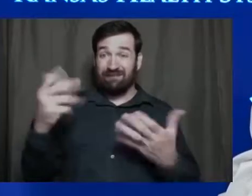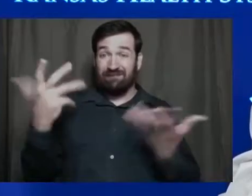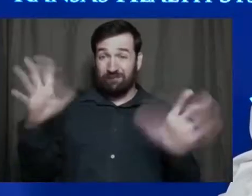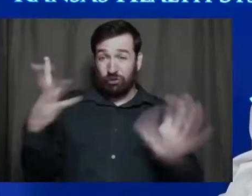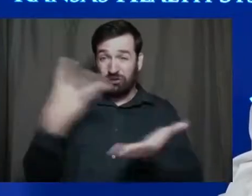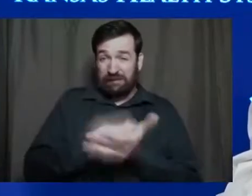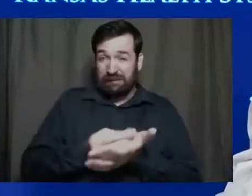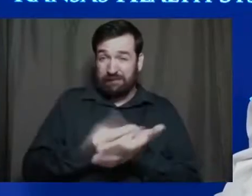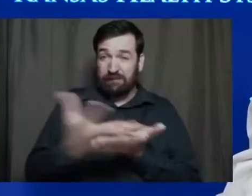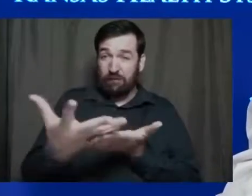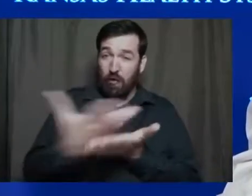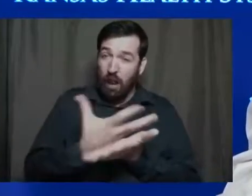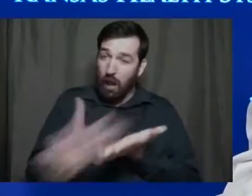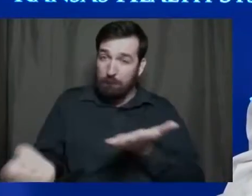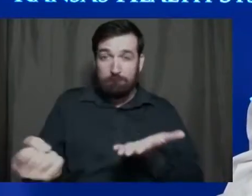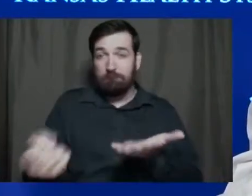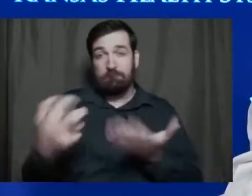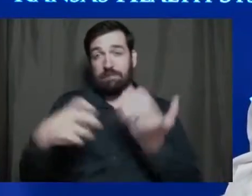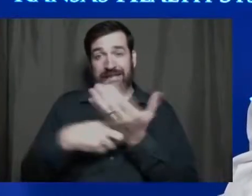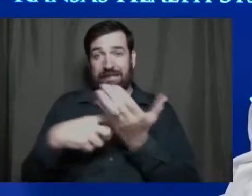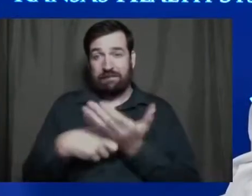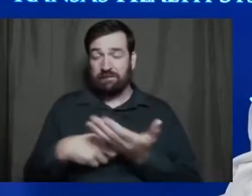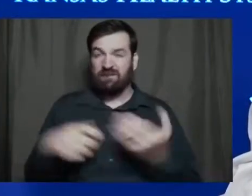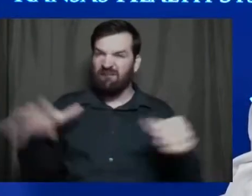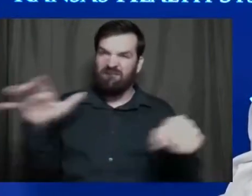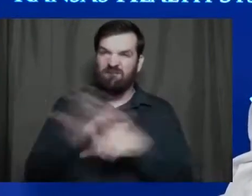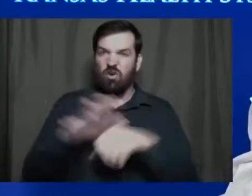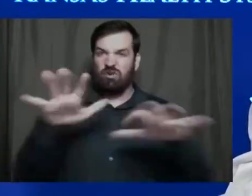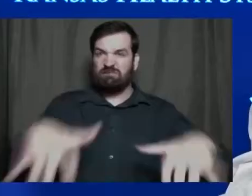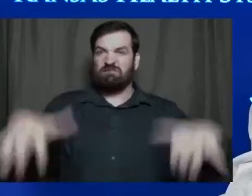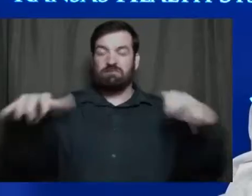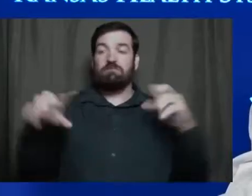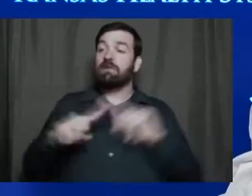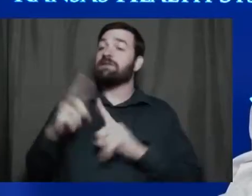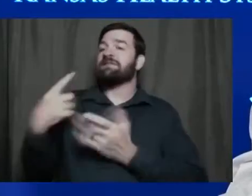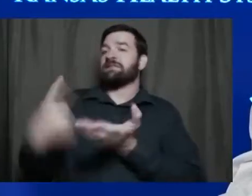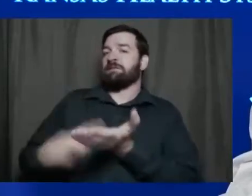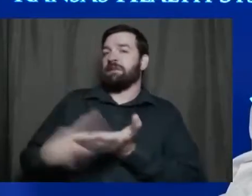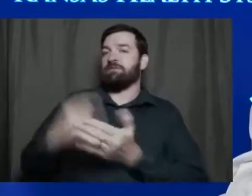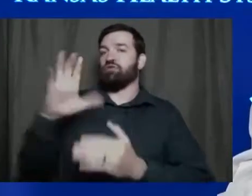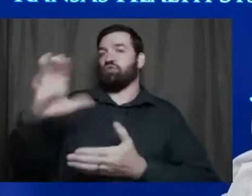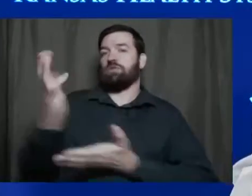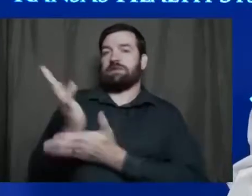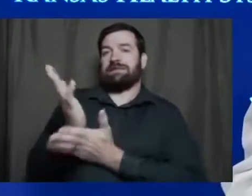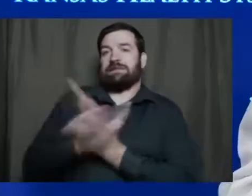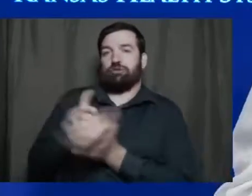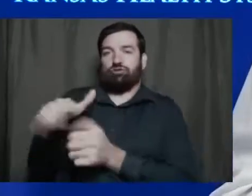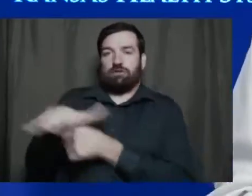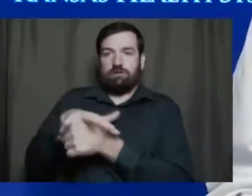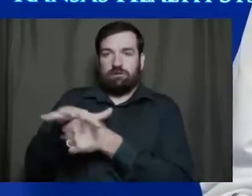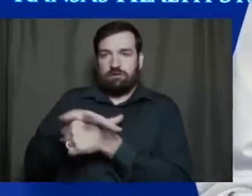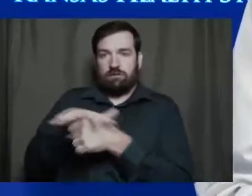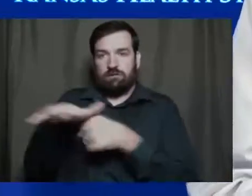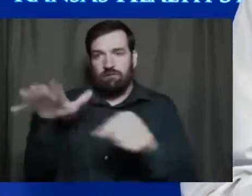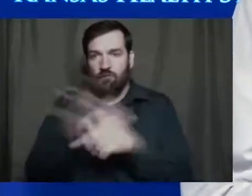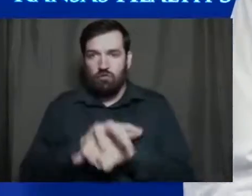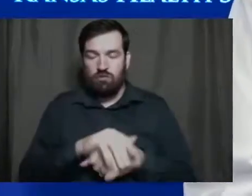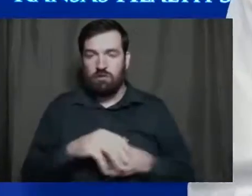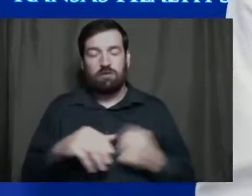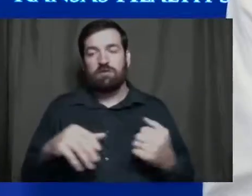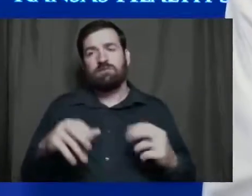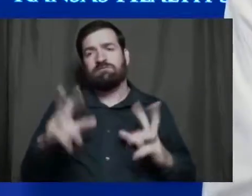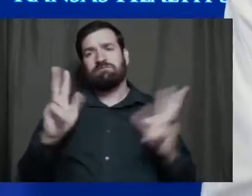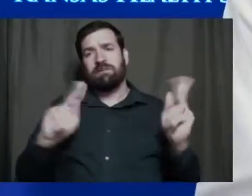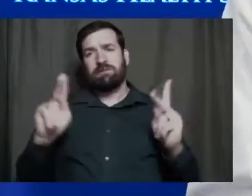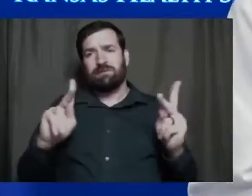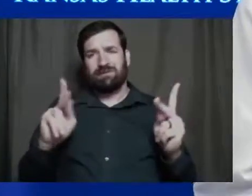the stadium's not always full, but there are times where your section's pretty full, and so the same rule would have applied, and I don't think people are doing it for that. So I think, again,